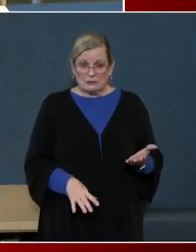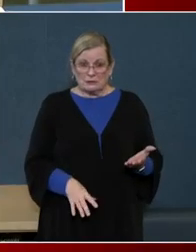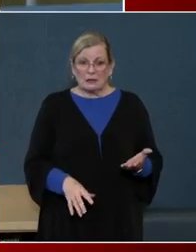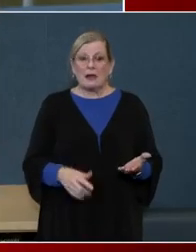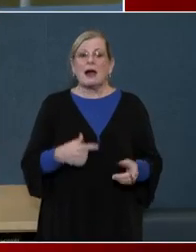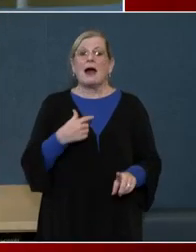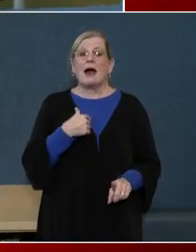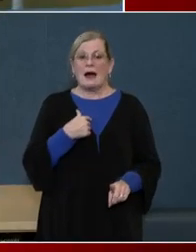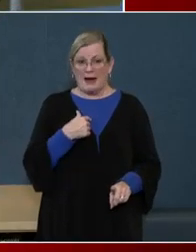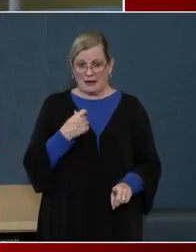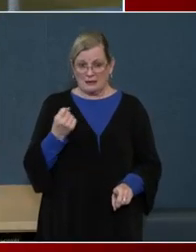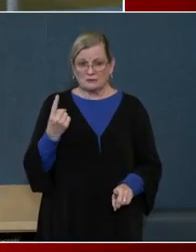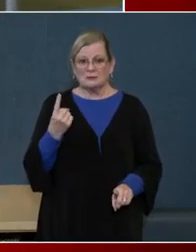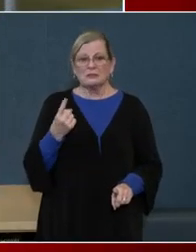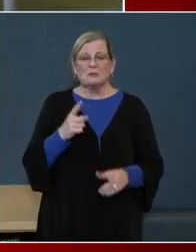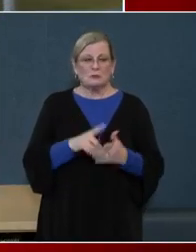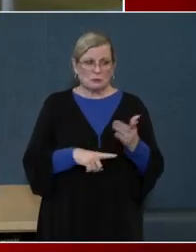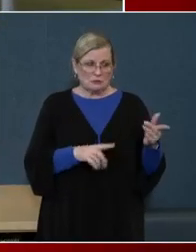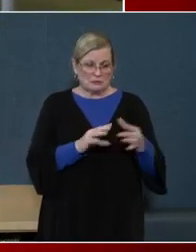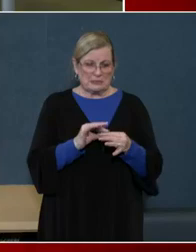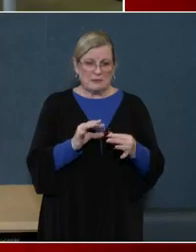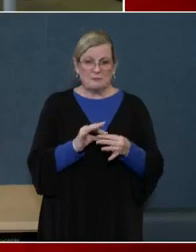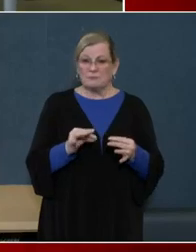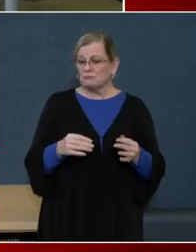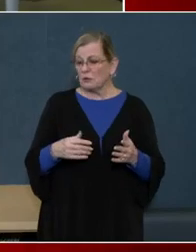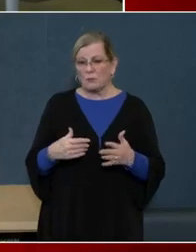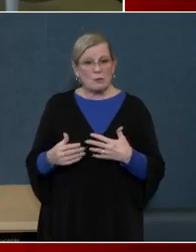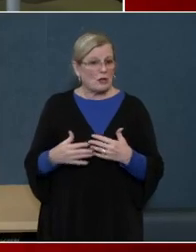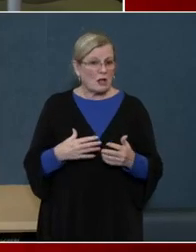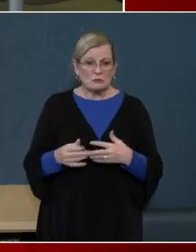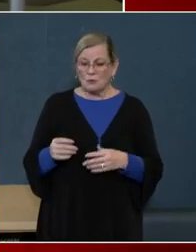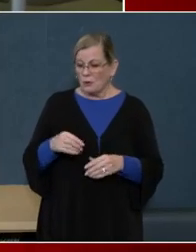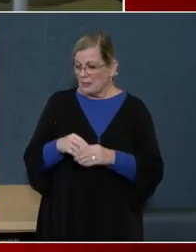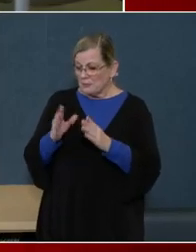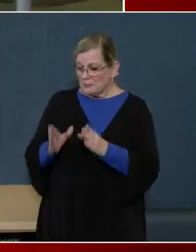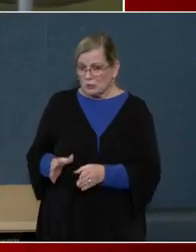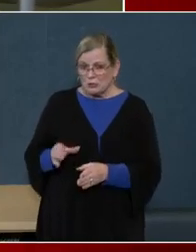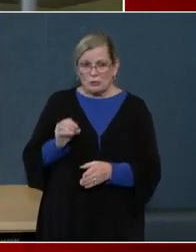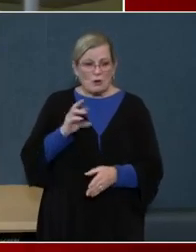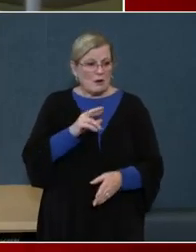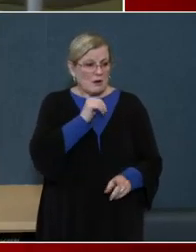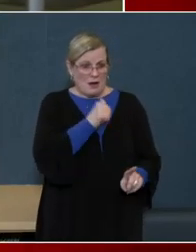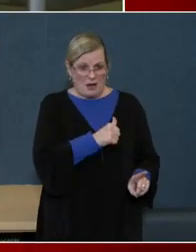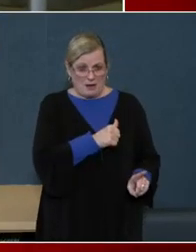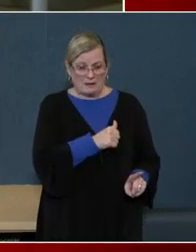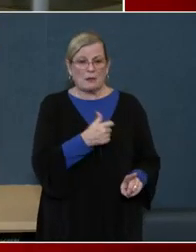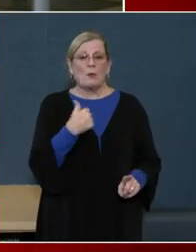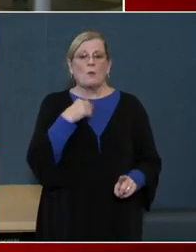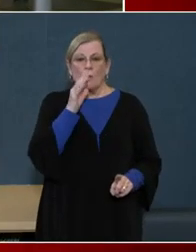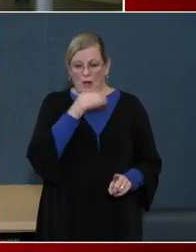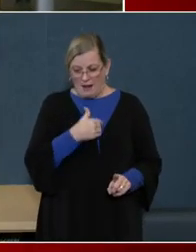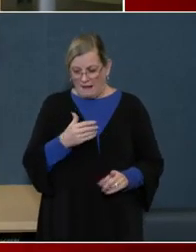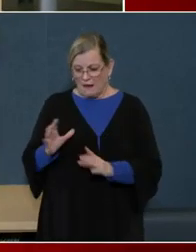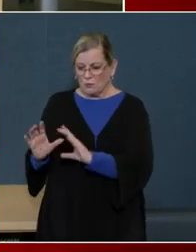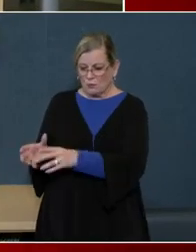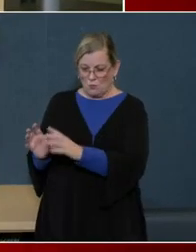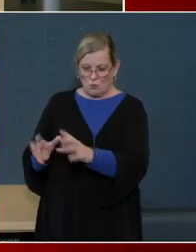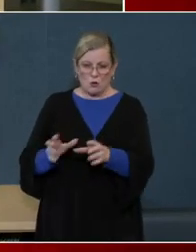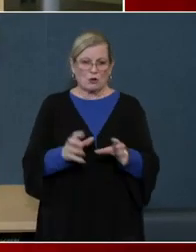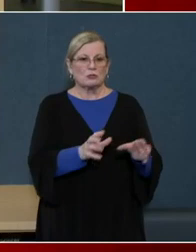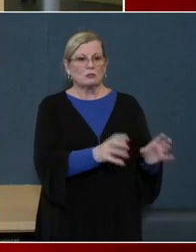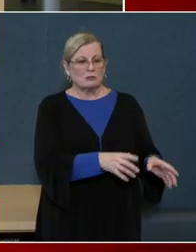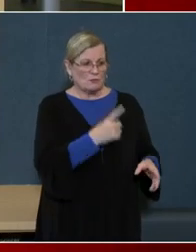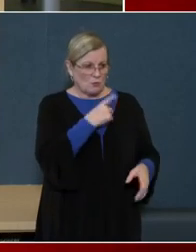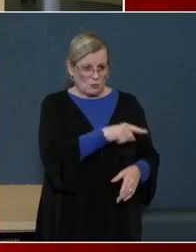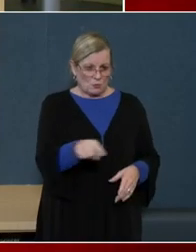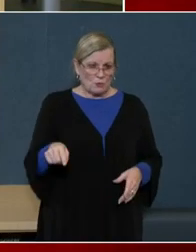regardless of the in-person experience, every student will be cohorted. For in-person classrooms, in-person